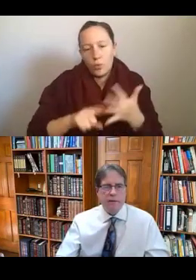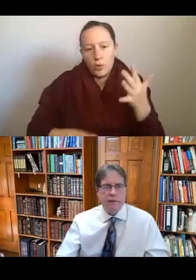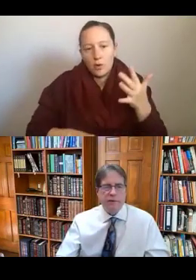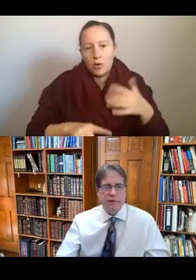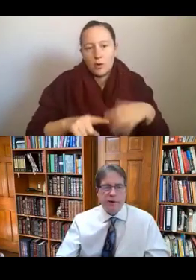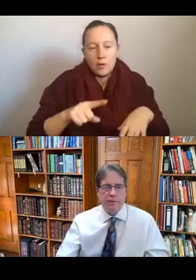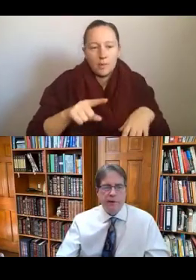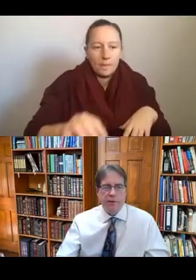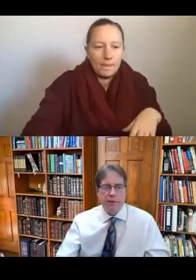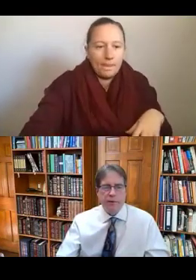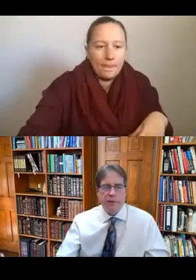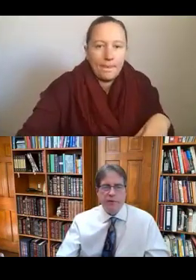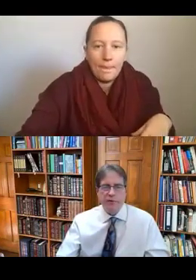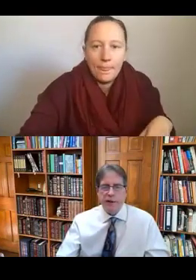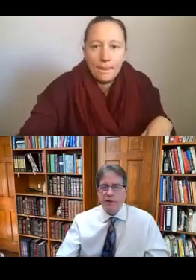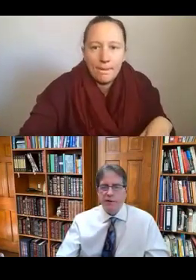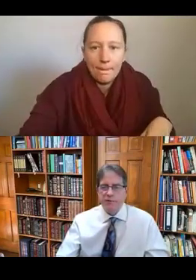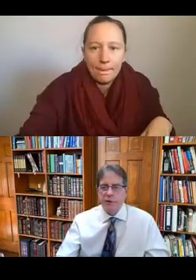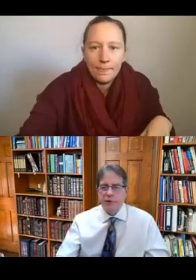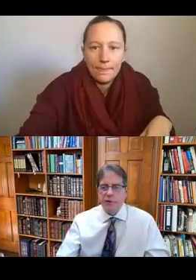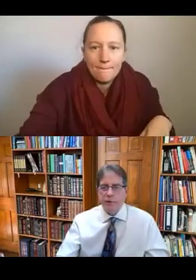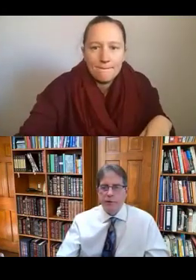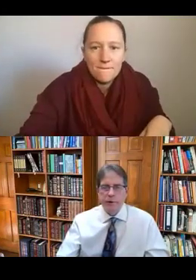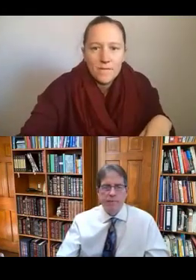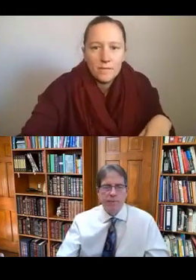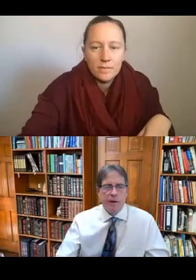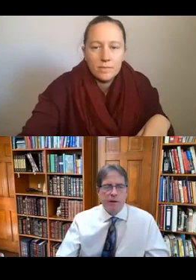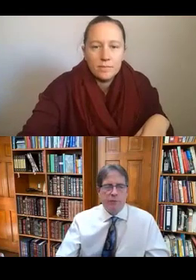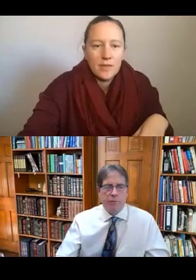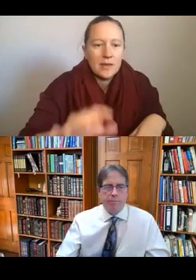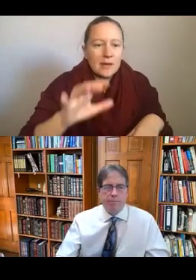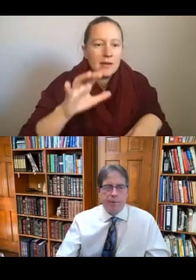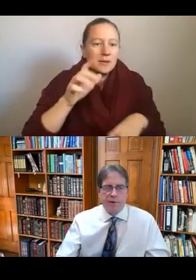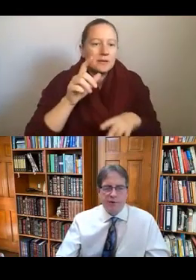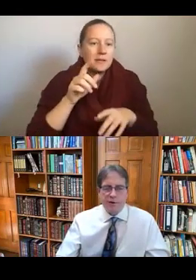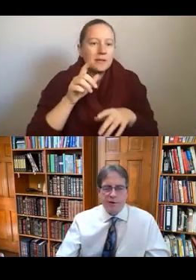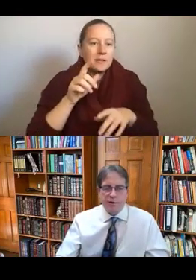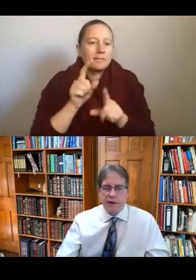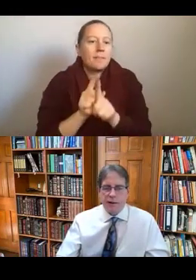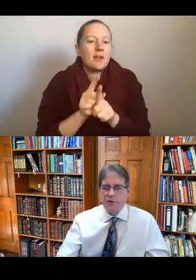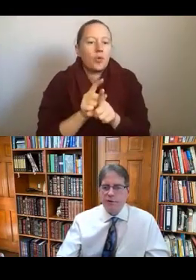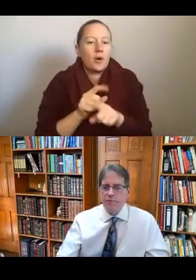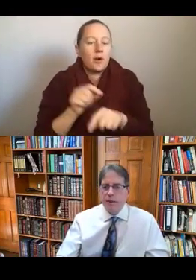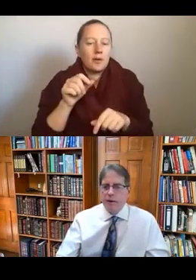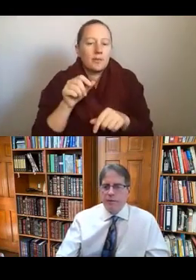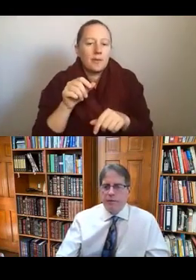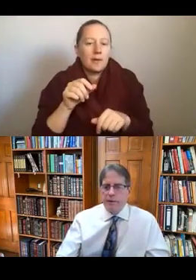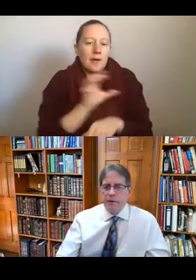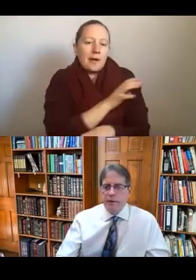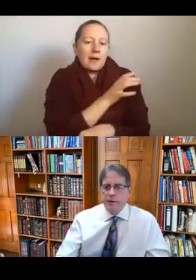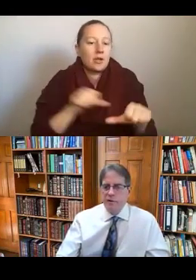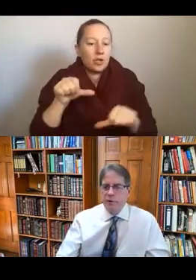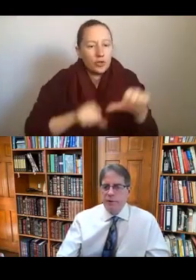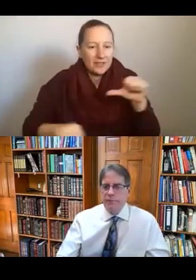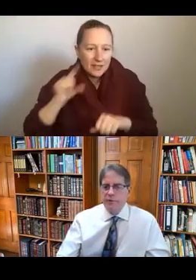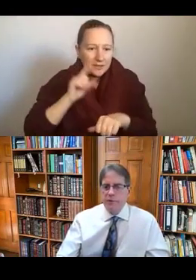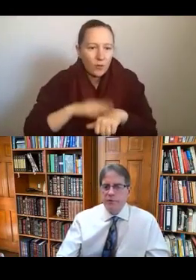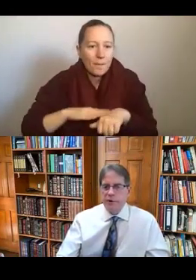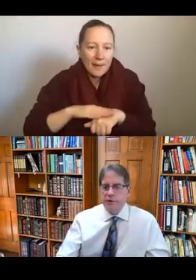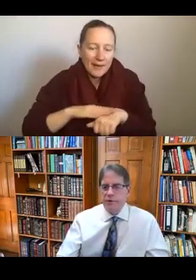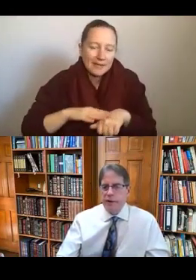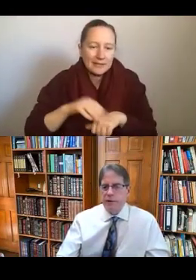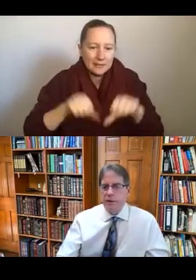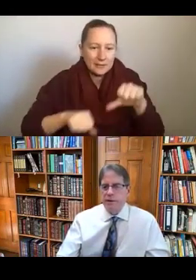K08, which is a Mentored Clinical Scientist Development Award for basic science. The eligible